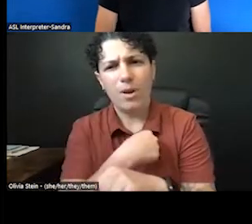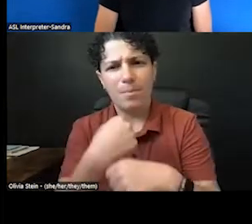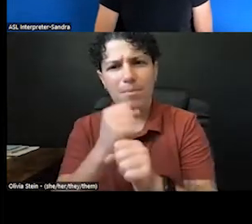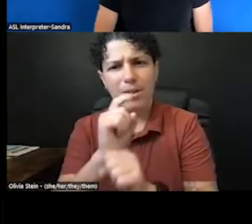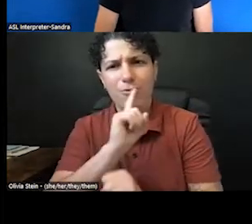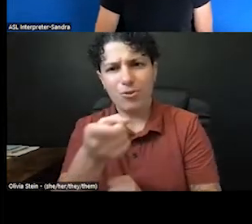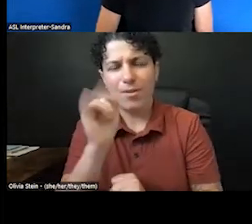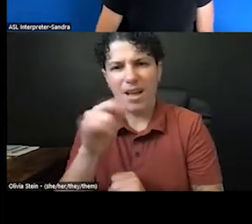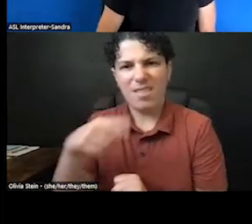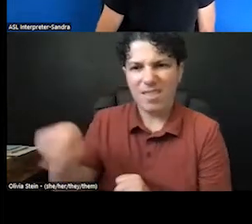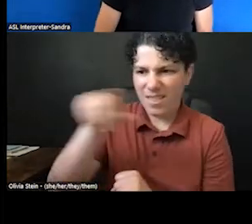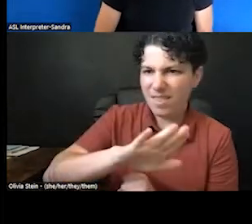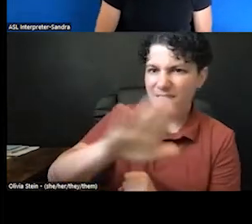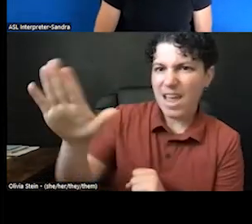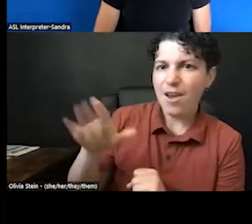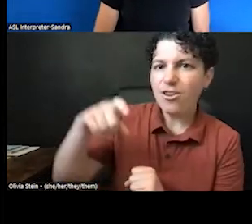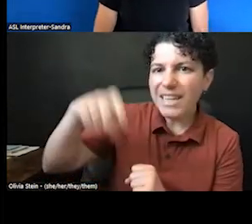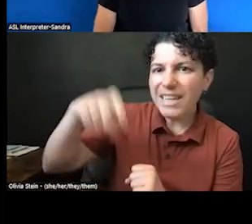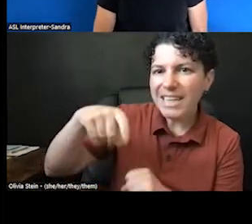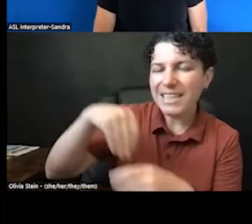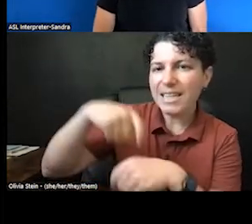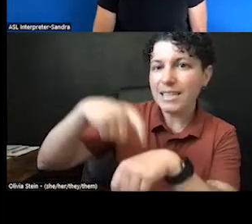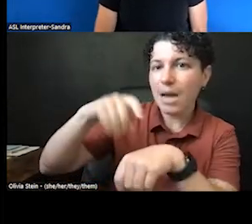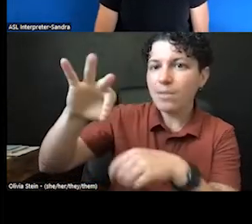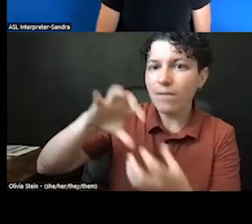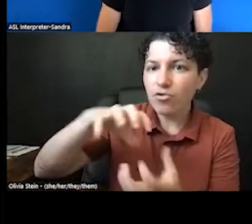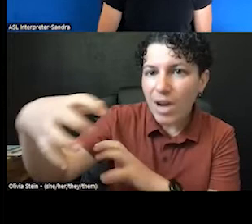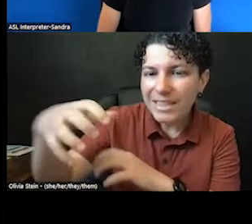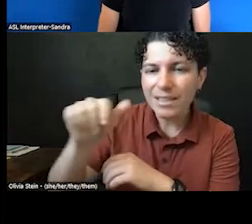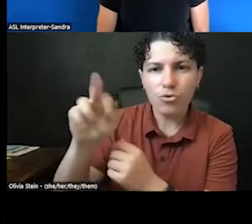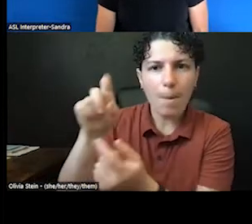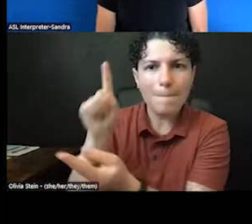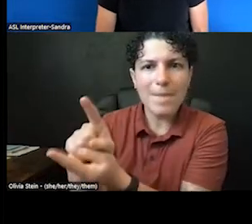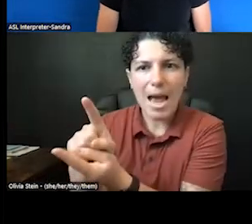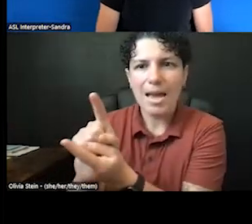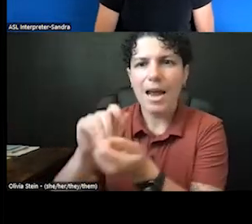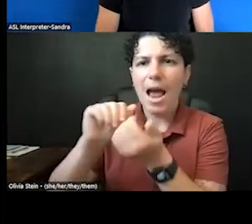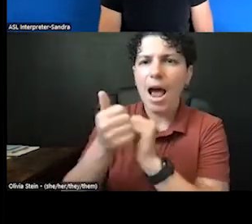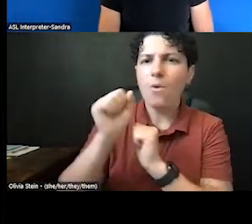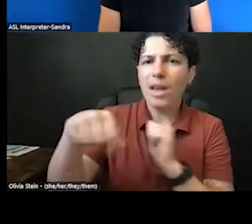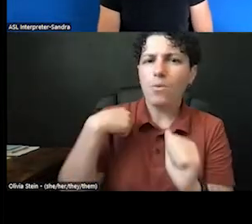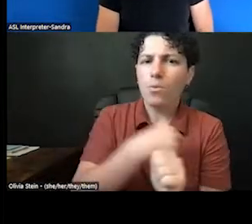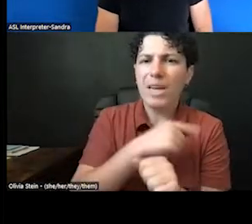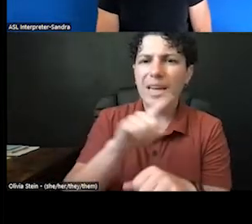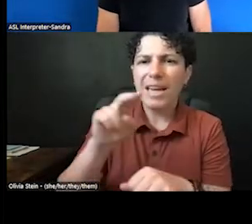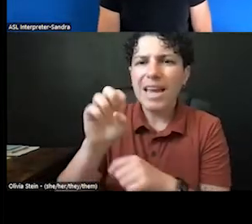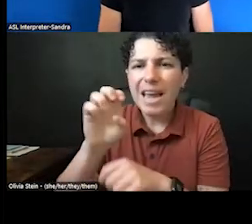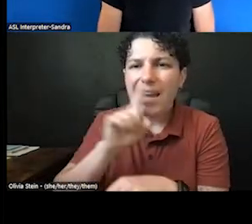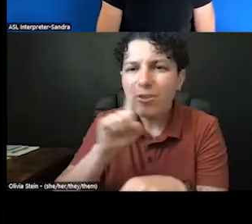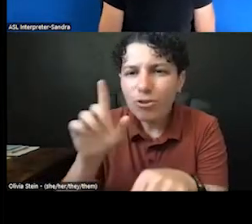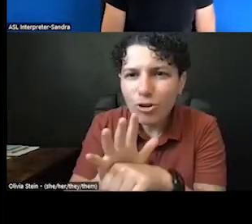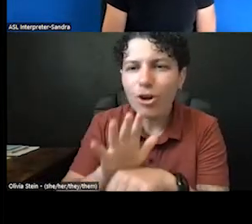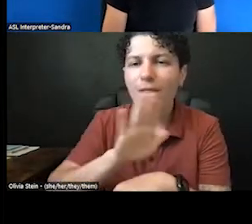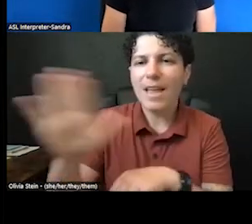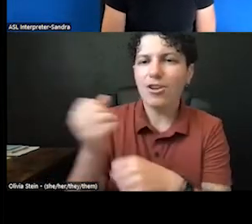that, how are we able to make sure that they and their needs met in a time of crisis? And